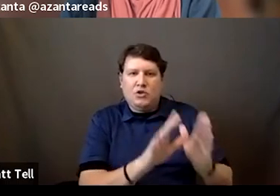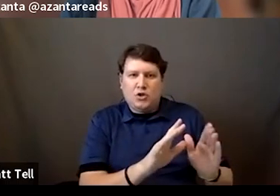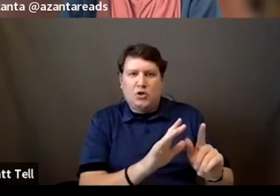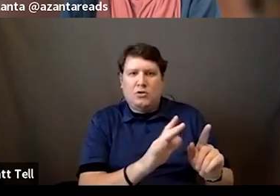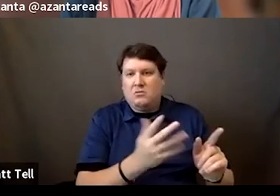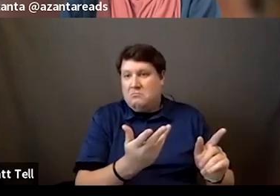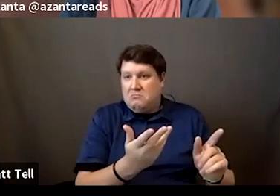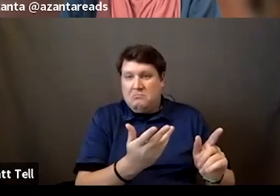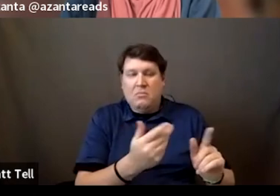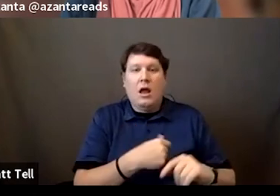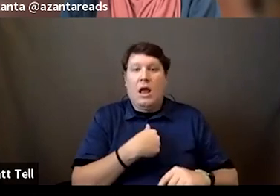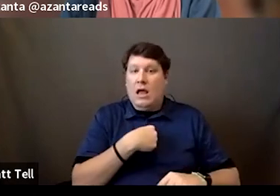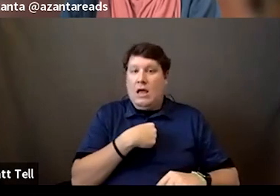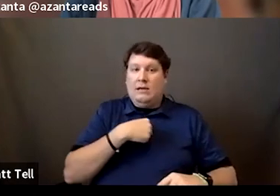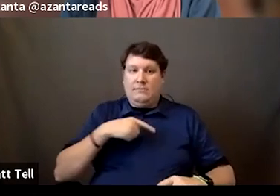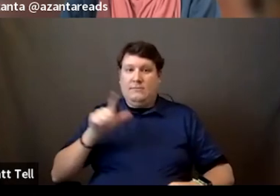this because